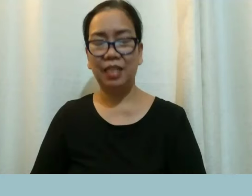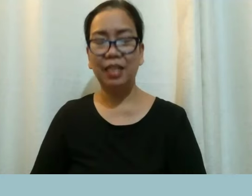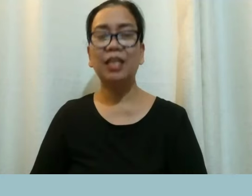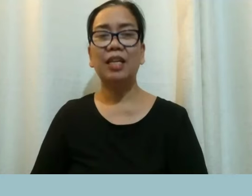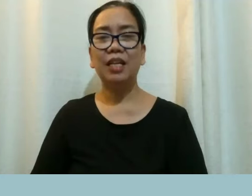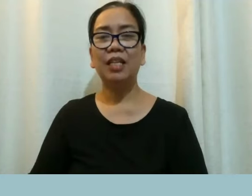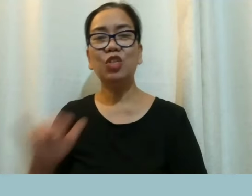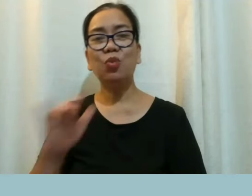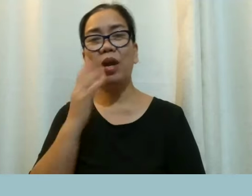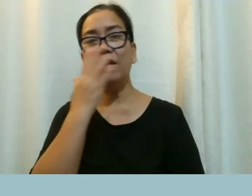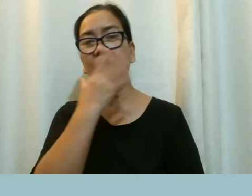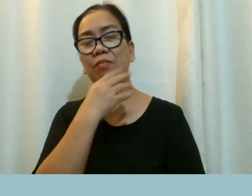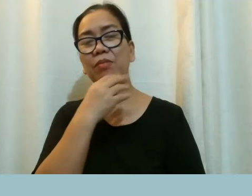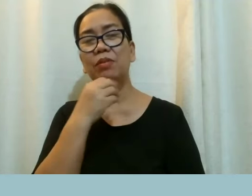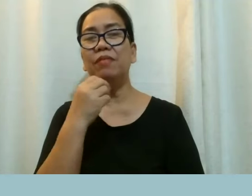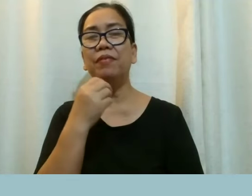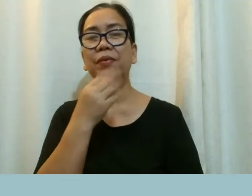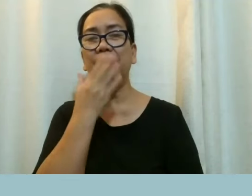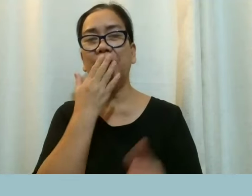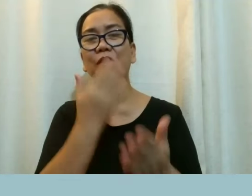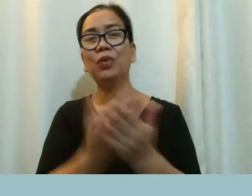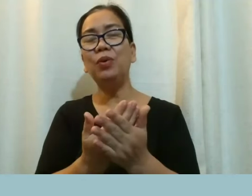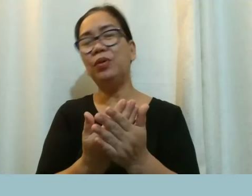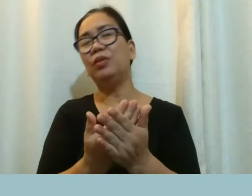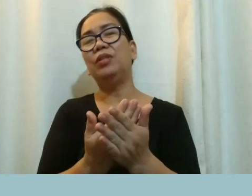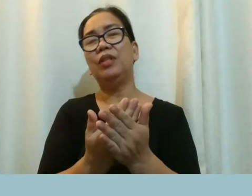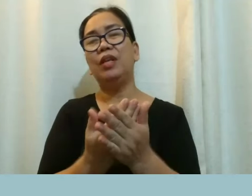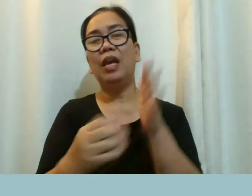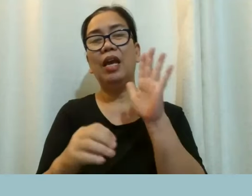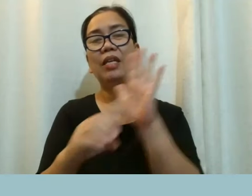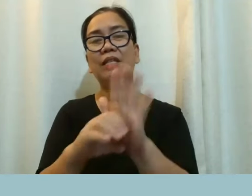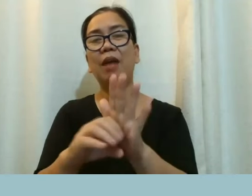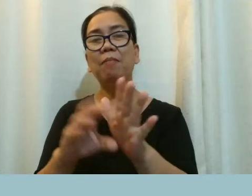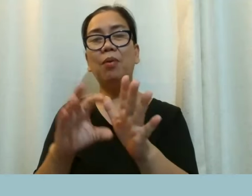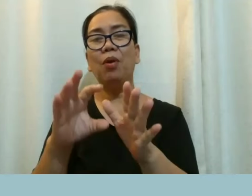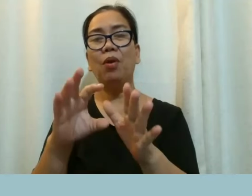Yes, that's one beautiful and good example of